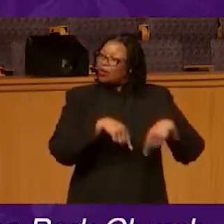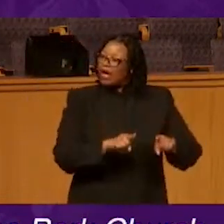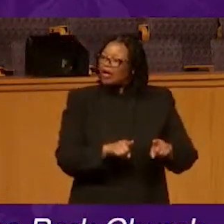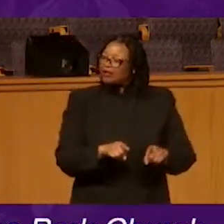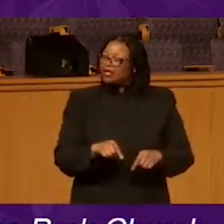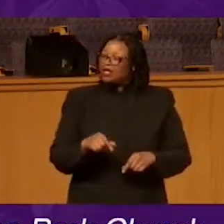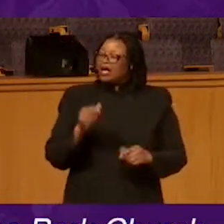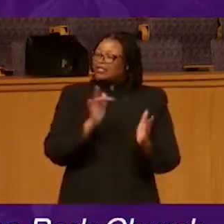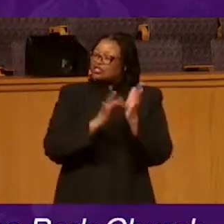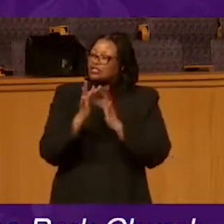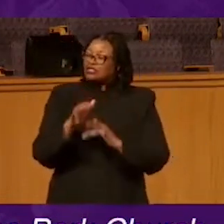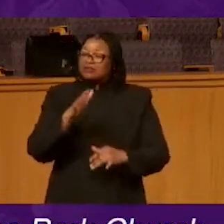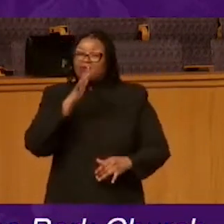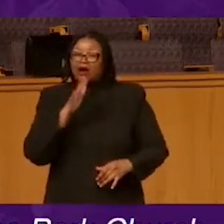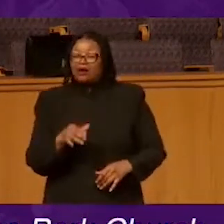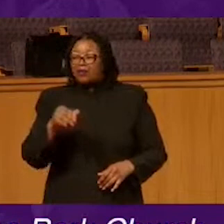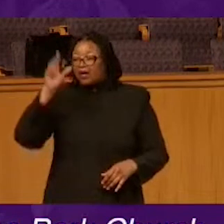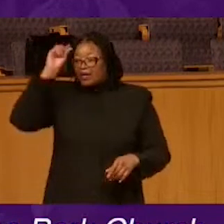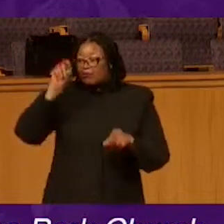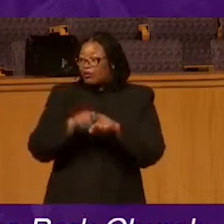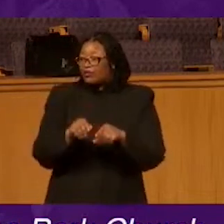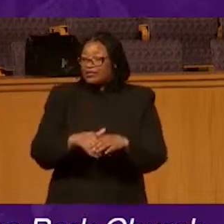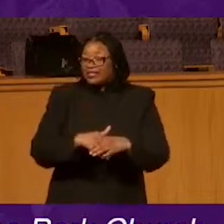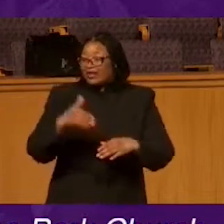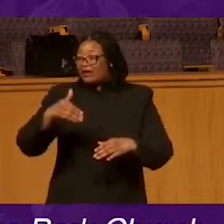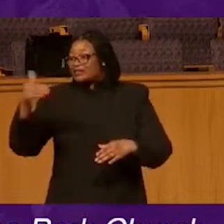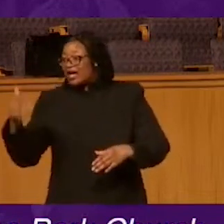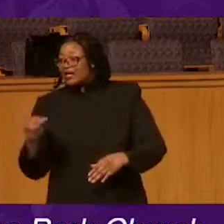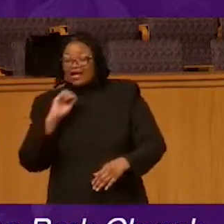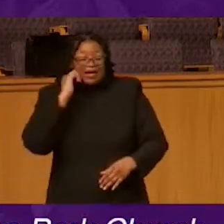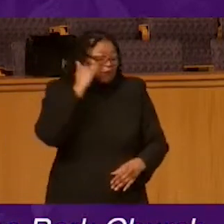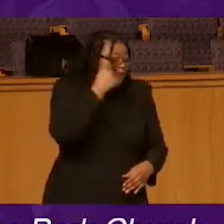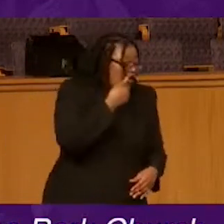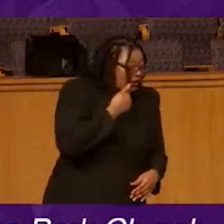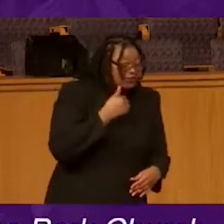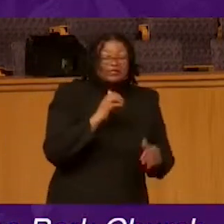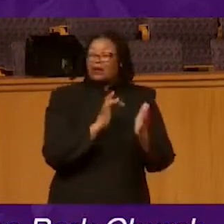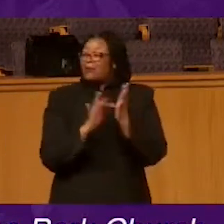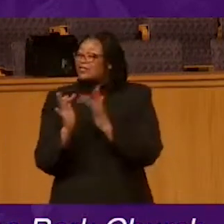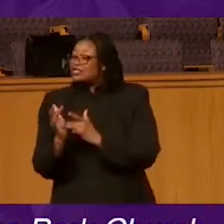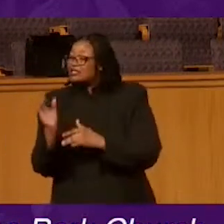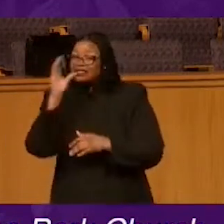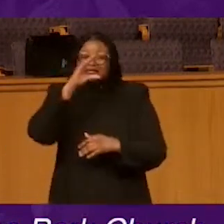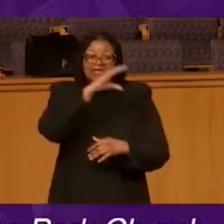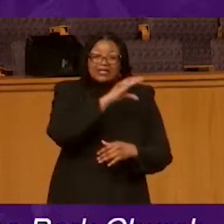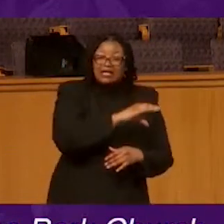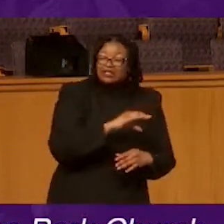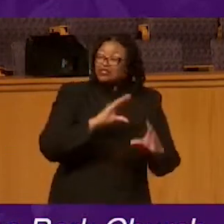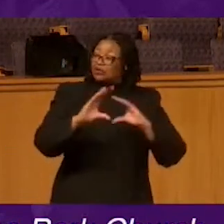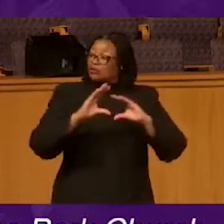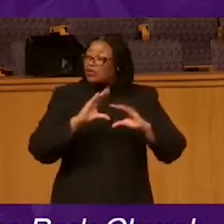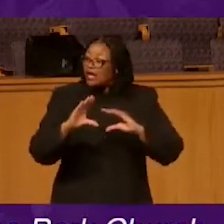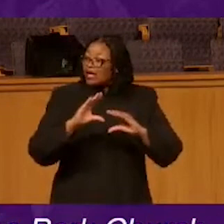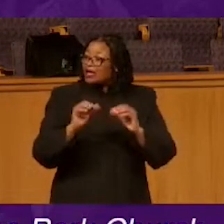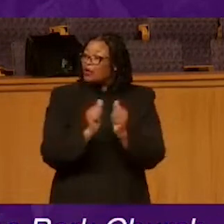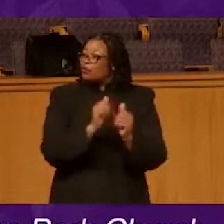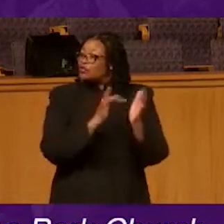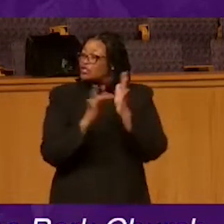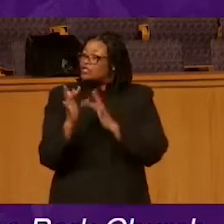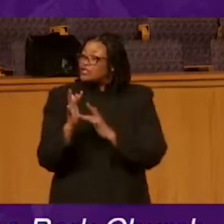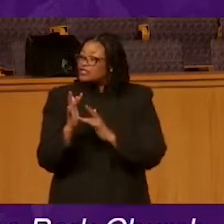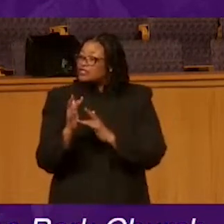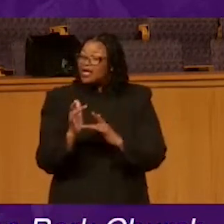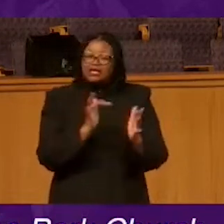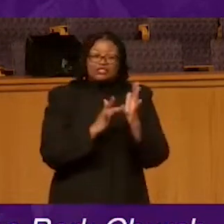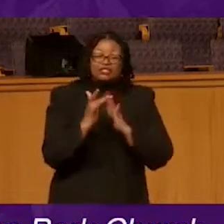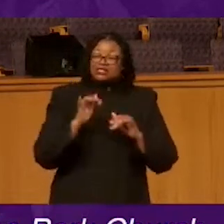and brothers stood outside that day, embarrassed by Jesus, seeking to do an intervention because they think he's crazy, Jesus